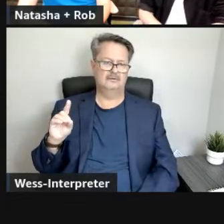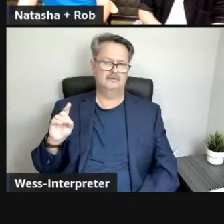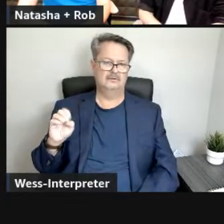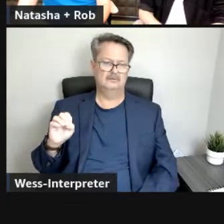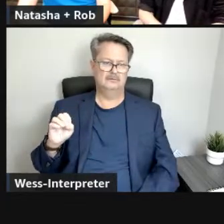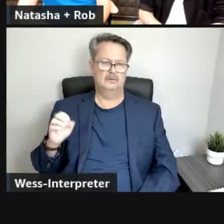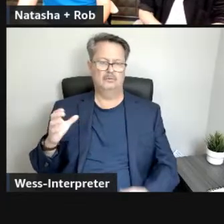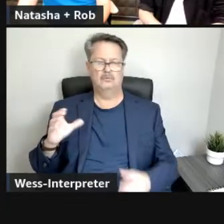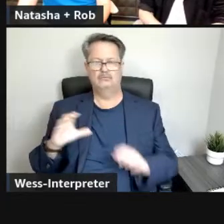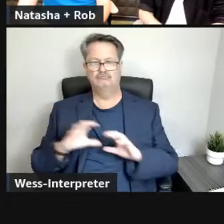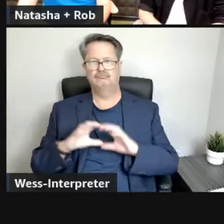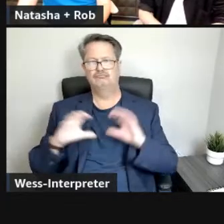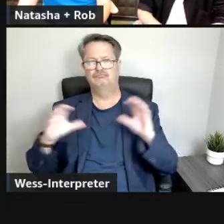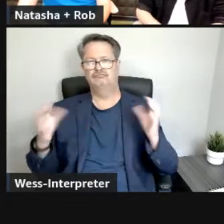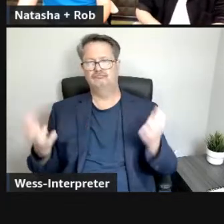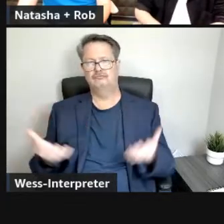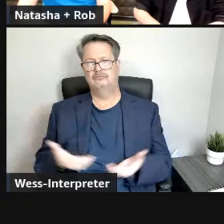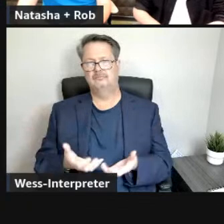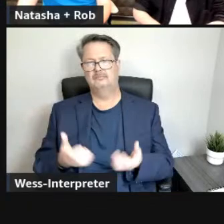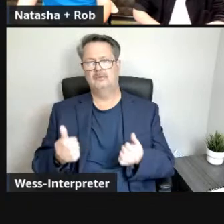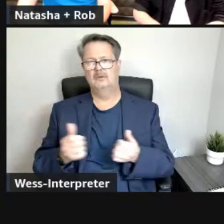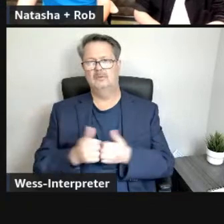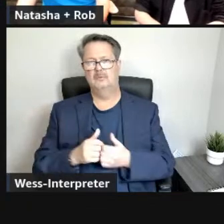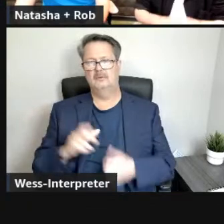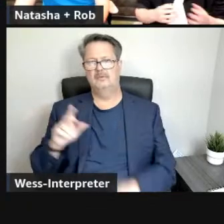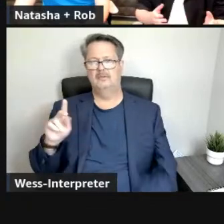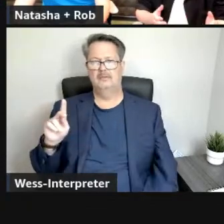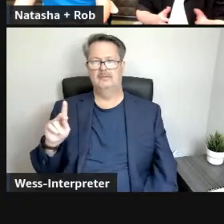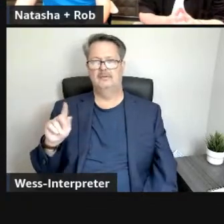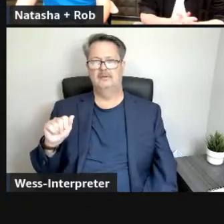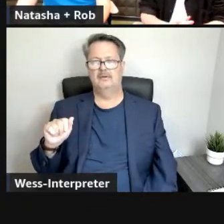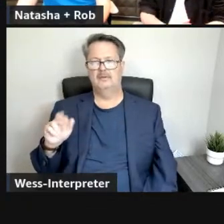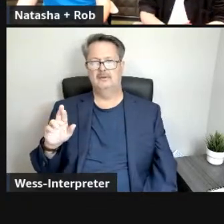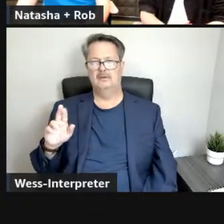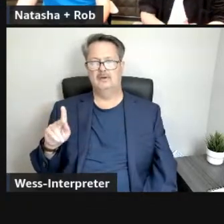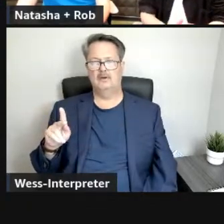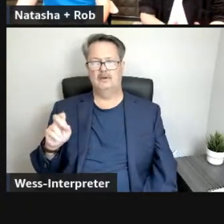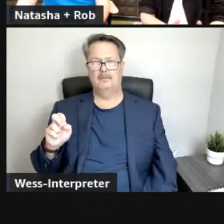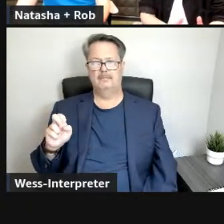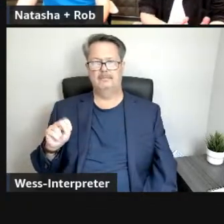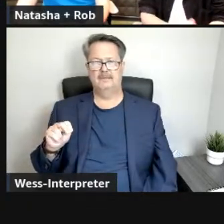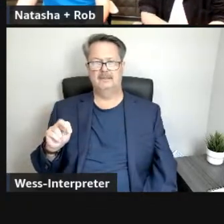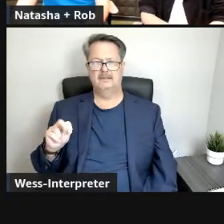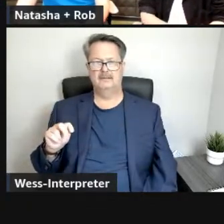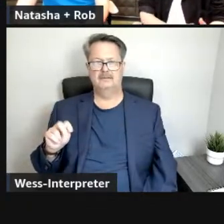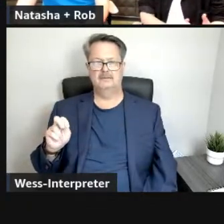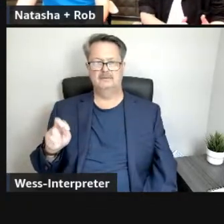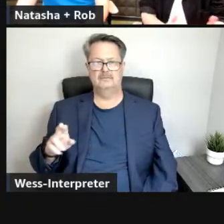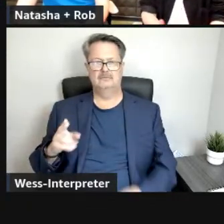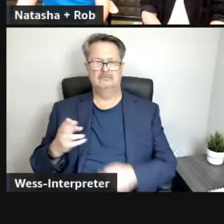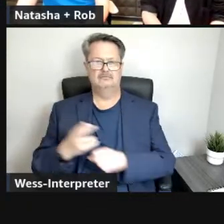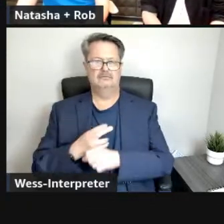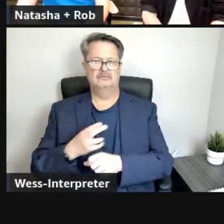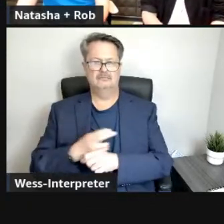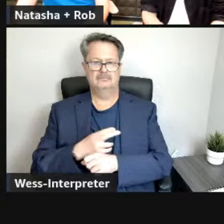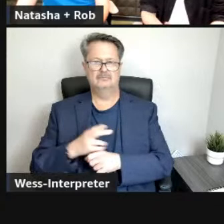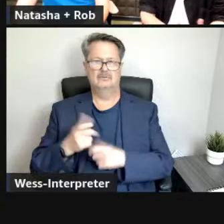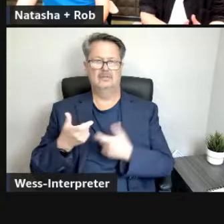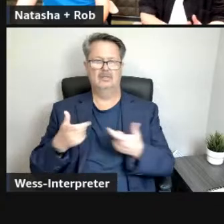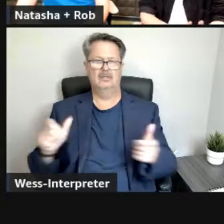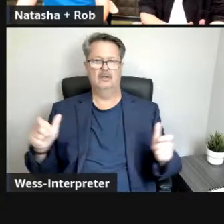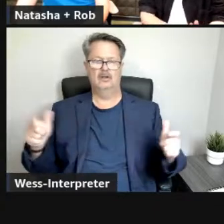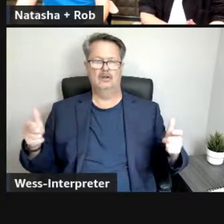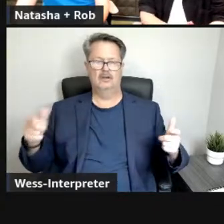with cluster autoscaler. So EKS managed node groups will automate the provisioning and lifecycle management